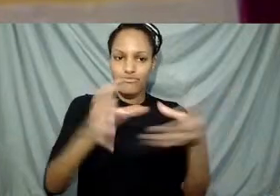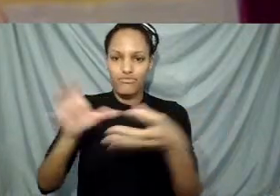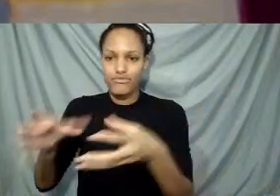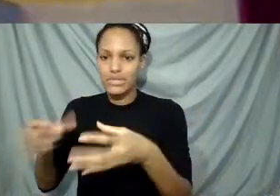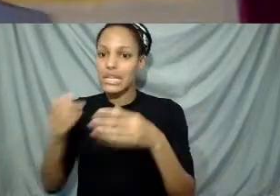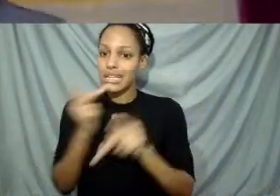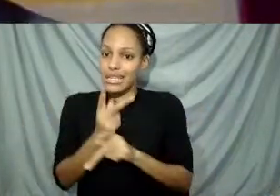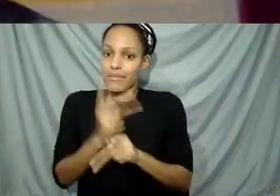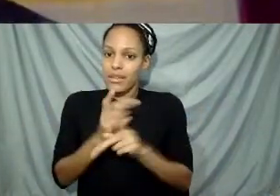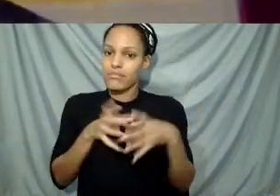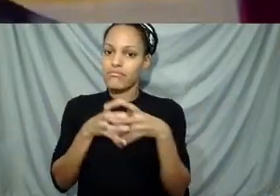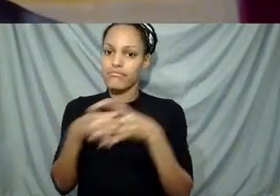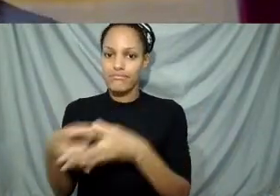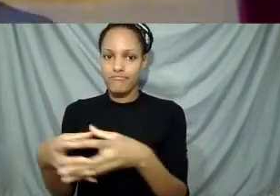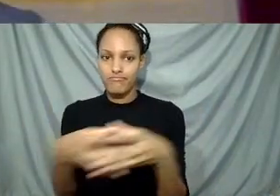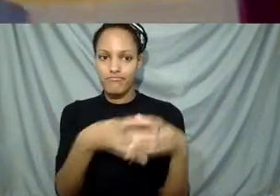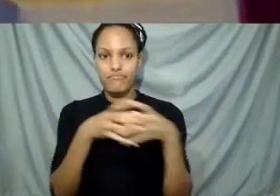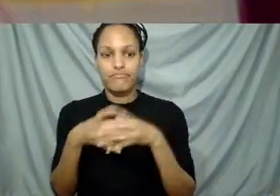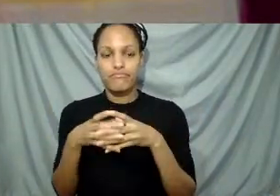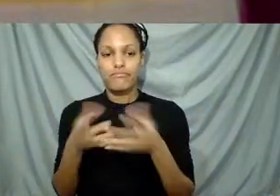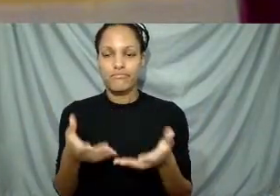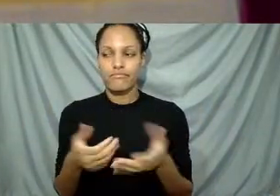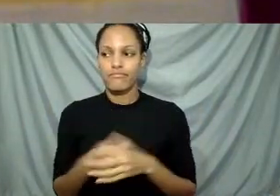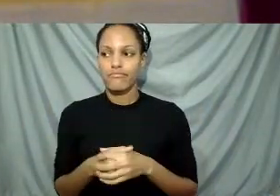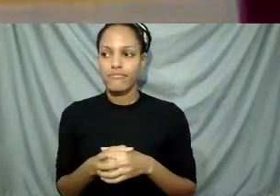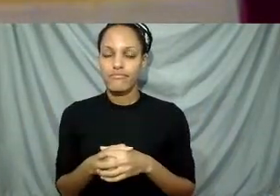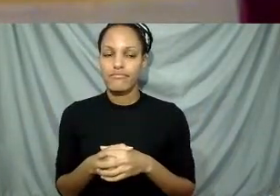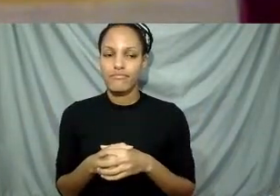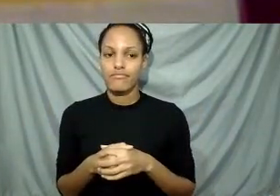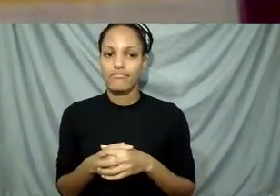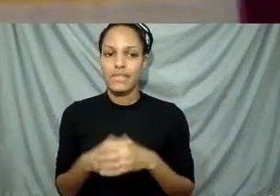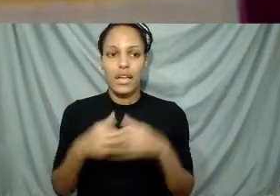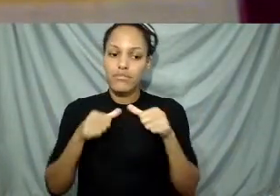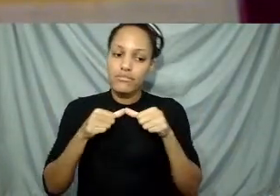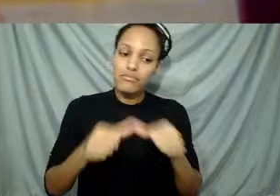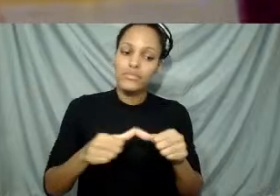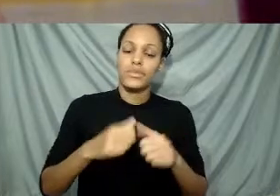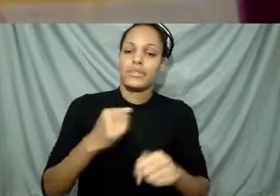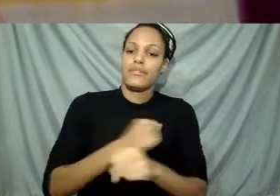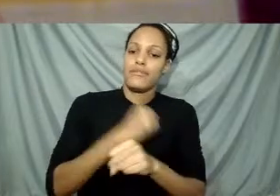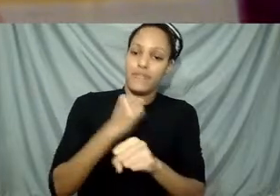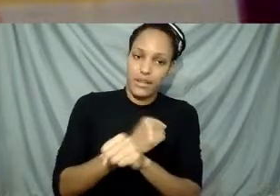was a wonderful lesson that I learned, and I'm continuing to fight, and I'm continuing to